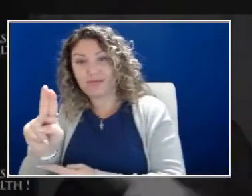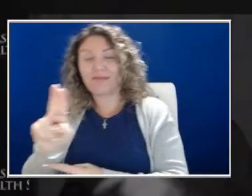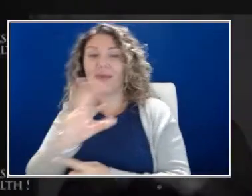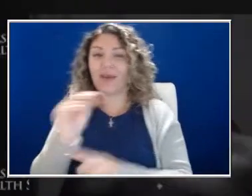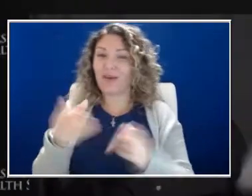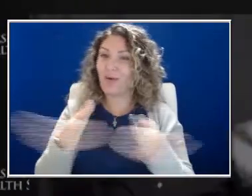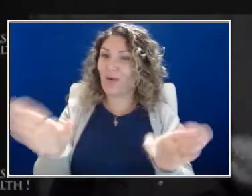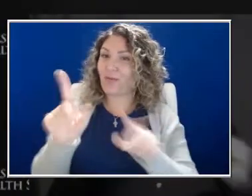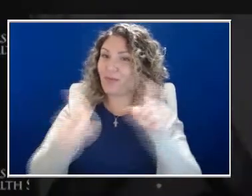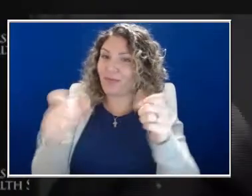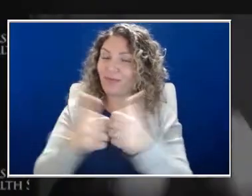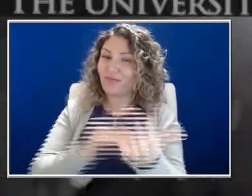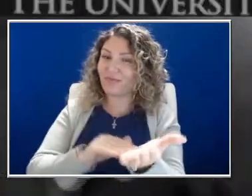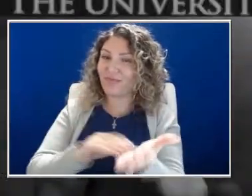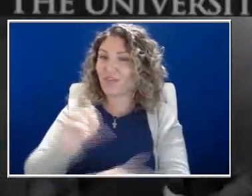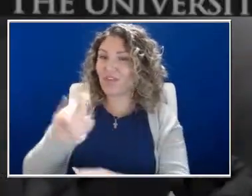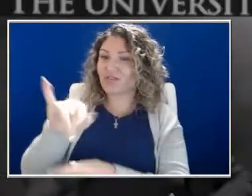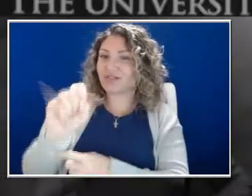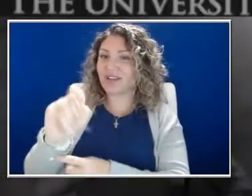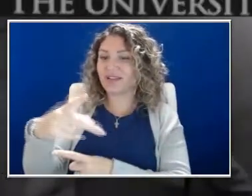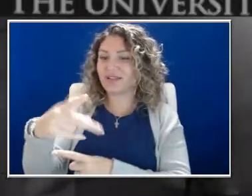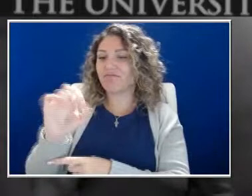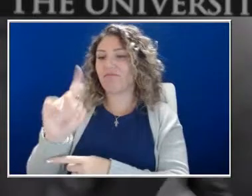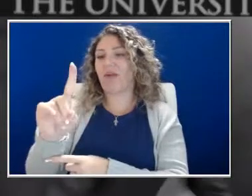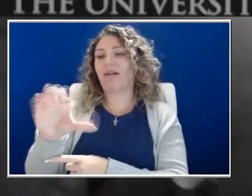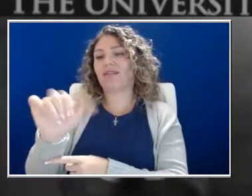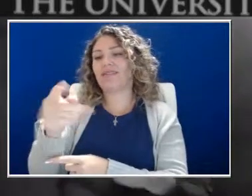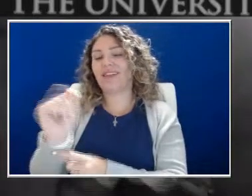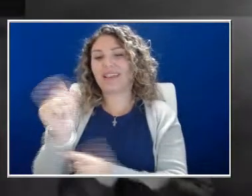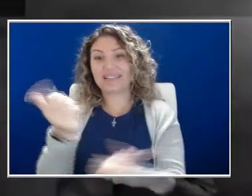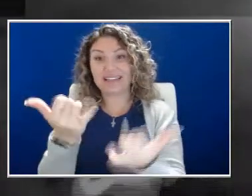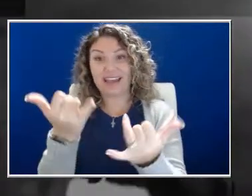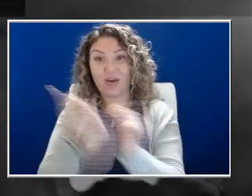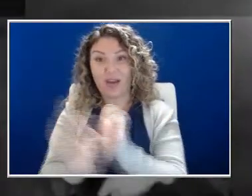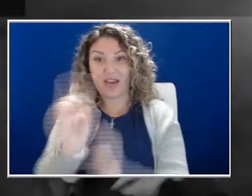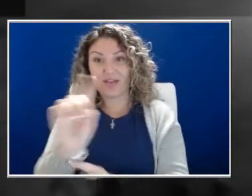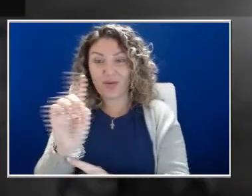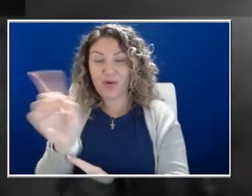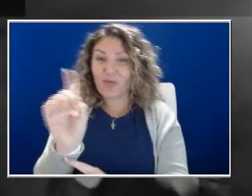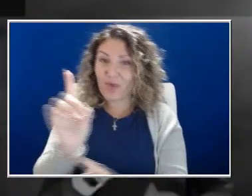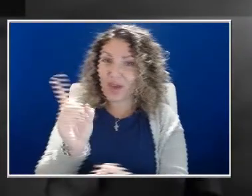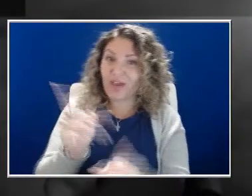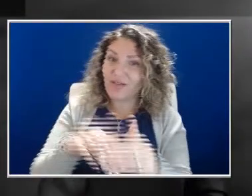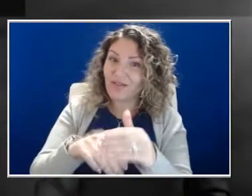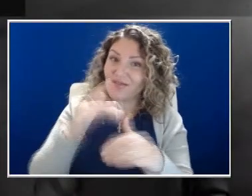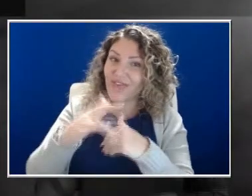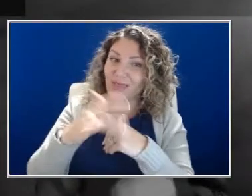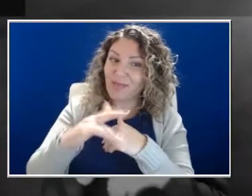Mics with Dr. Stein's podcast. Now, everywhere podcasts are available.